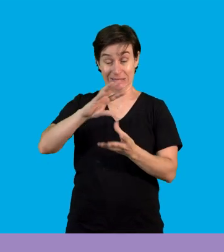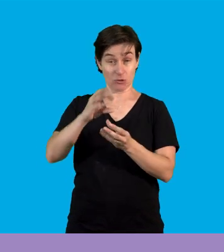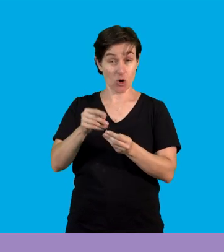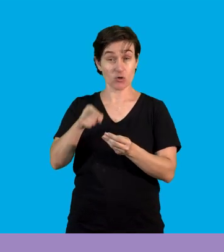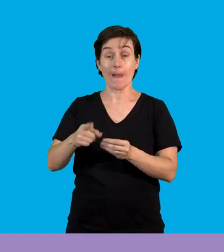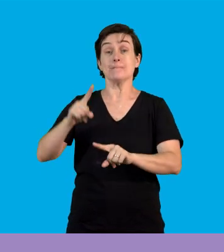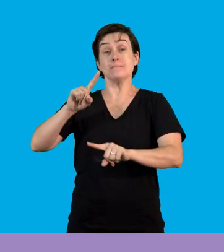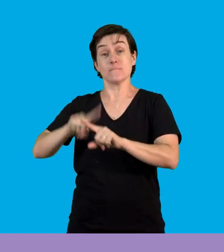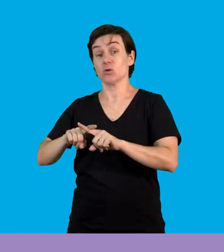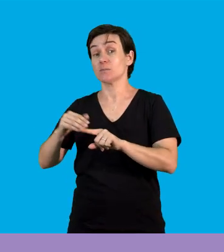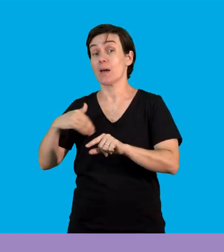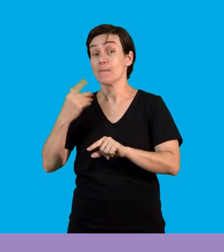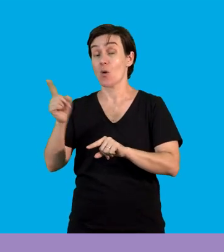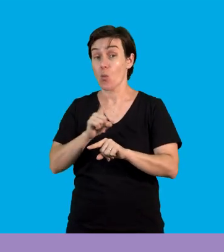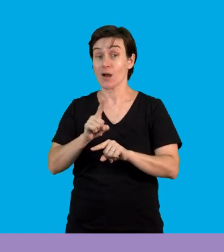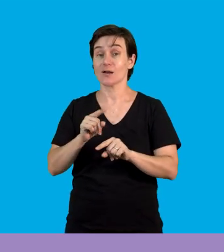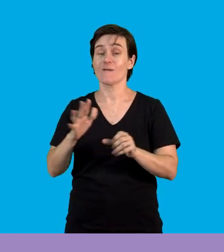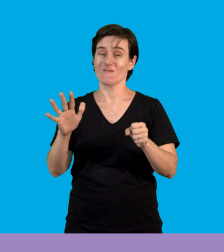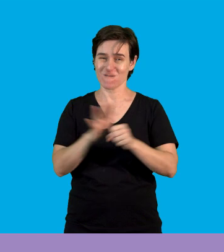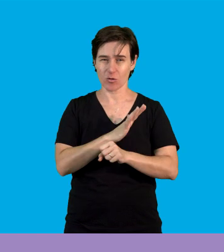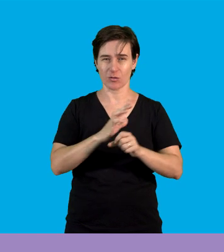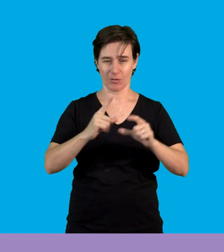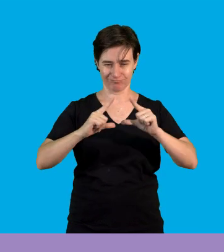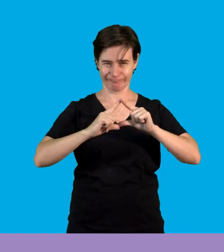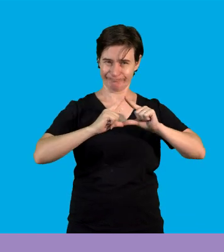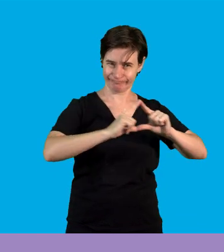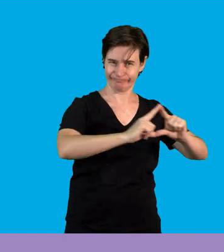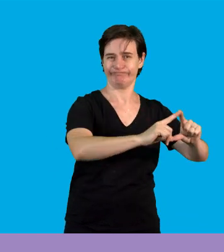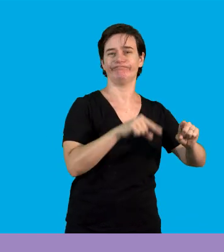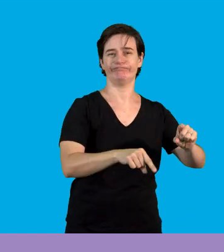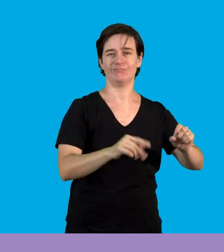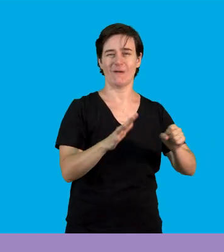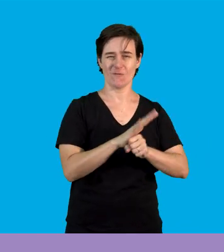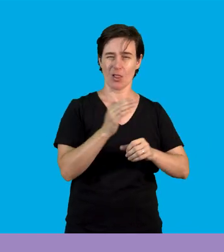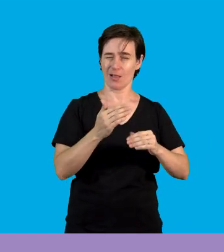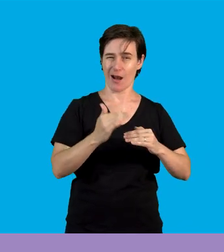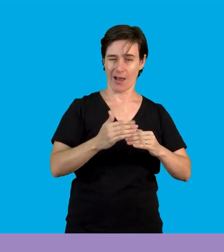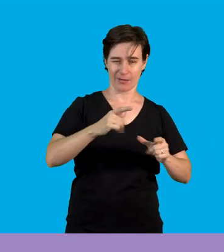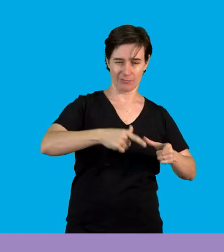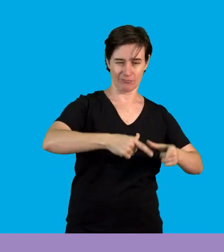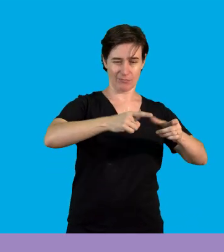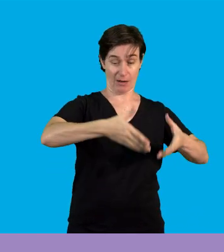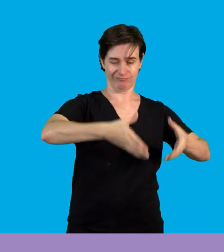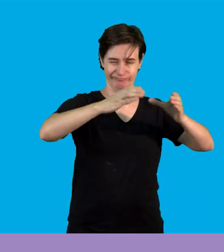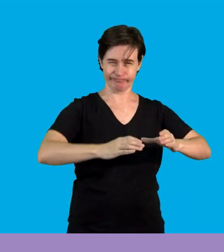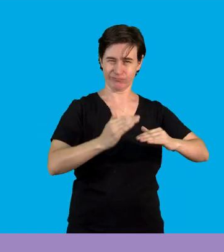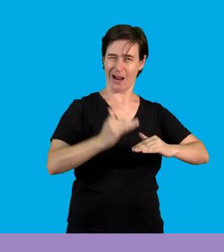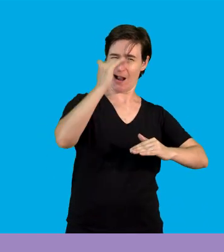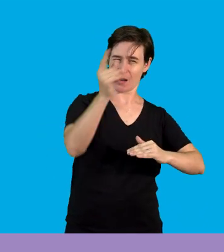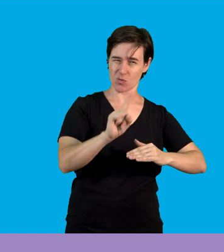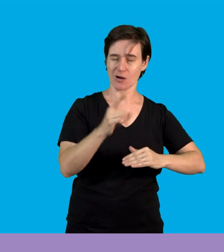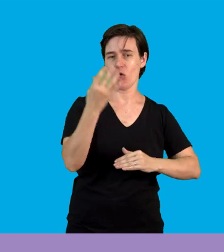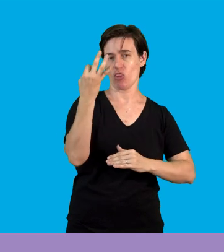And of course, we're going to multiply this by the height of the whole prism, and that is going to be the